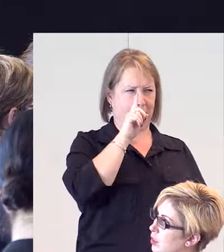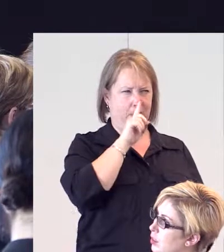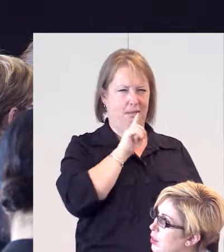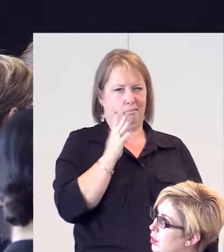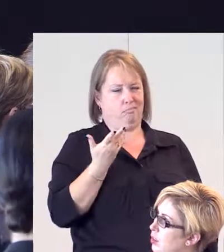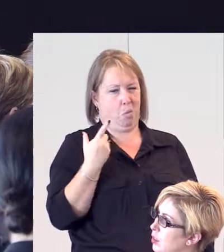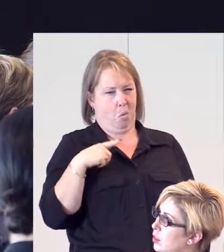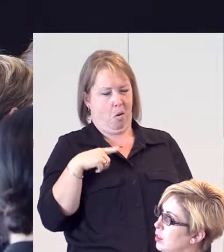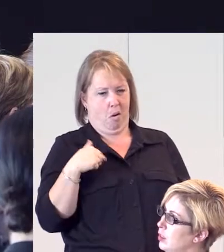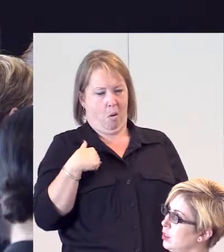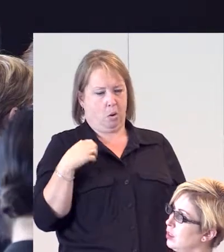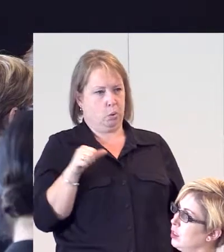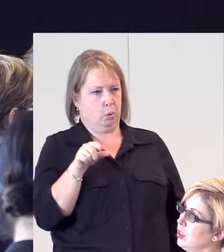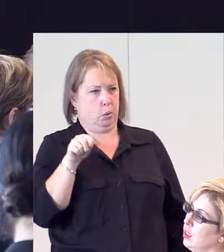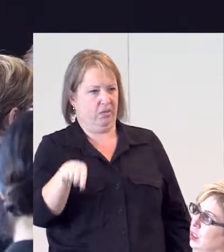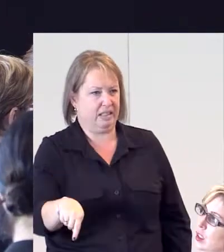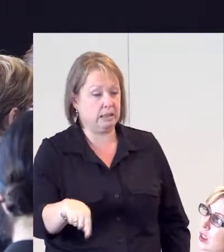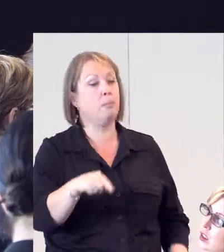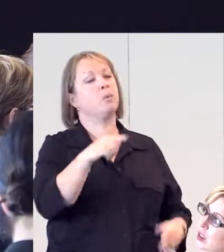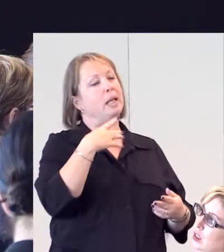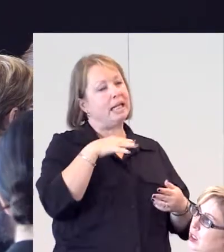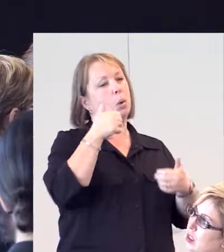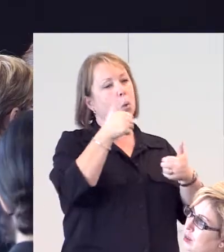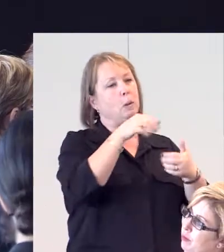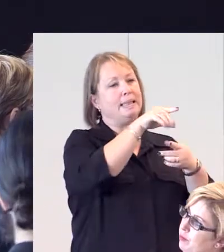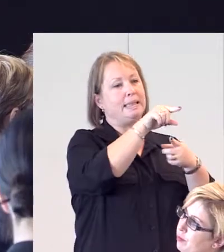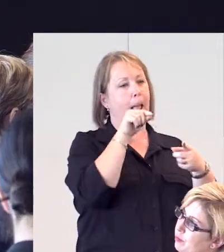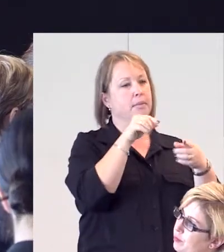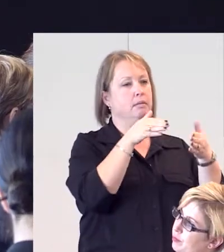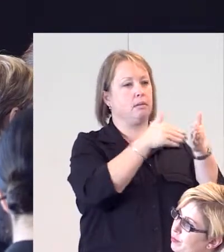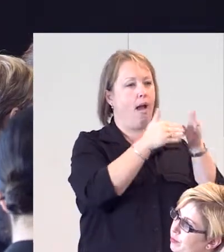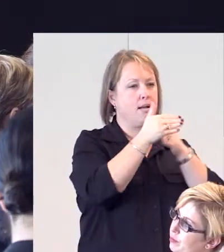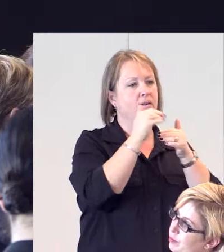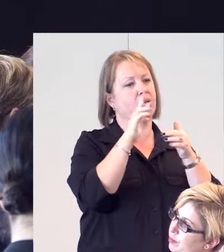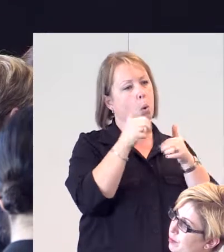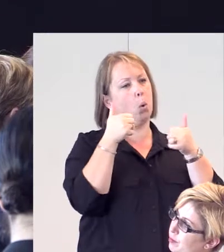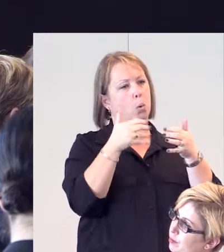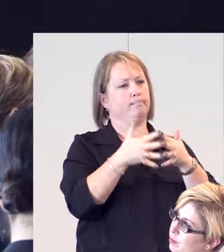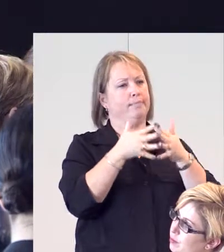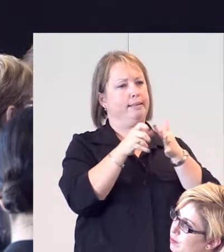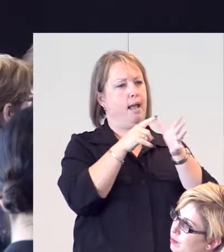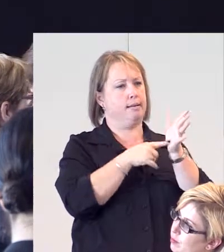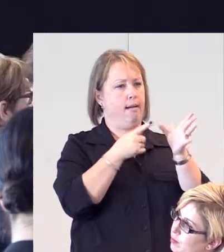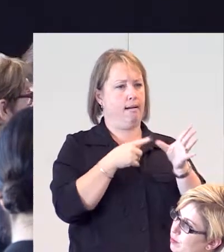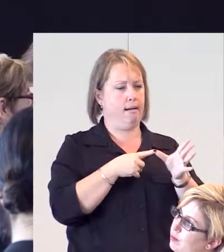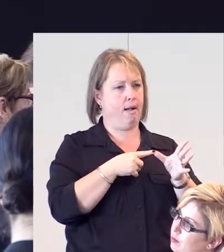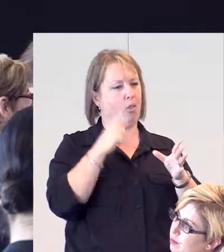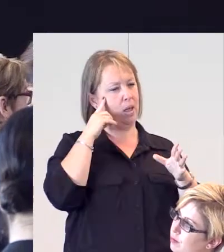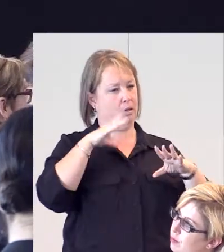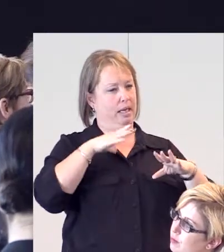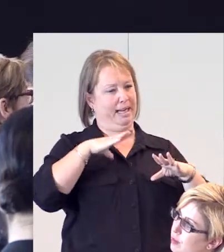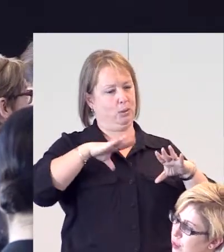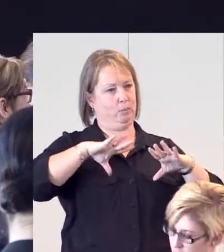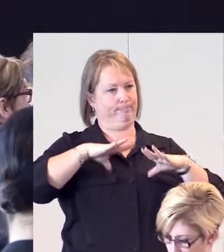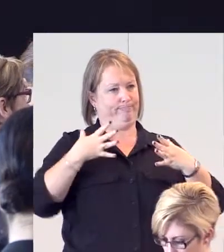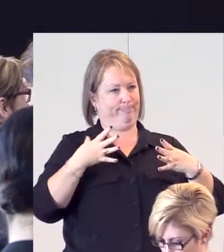would I do this? And we need good sample size in order to get good data. So I think we need to build in some things like